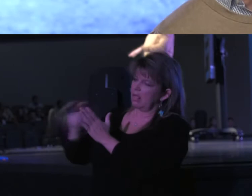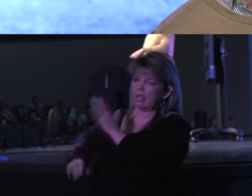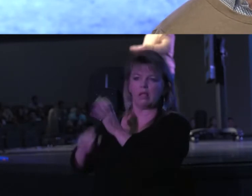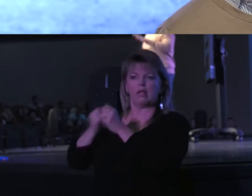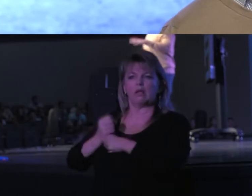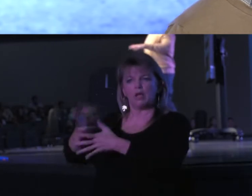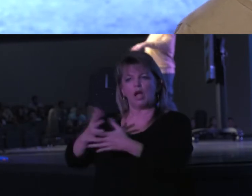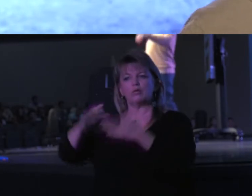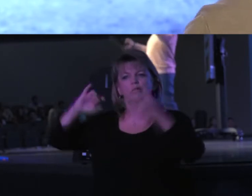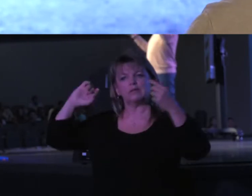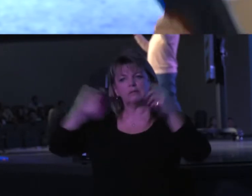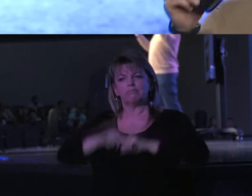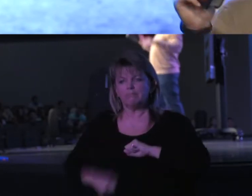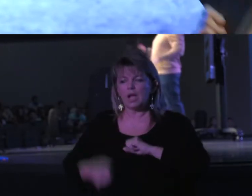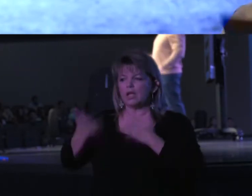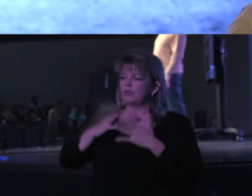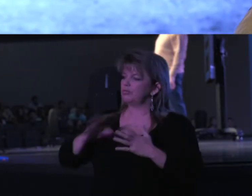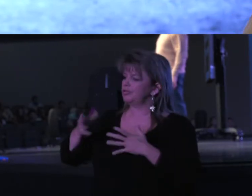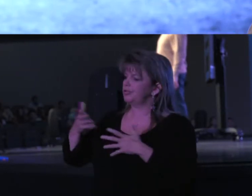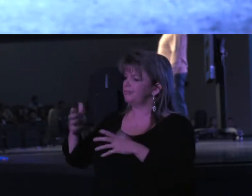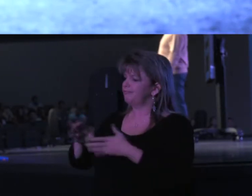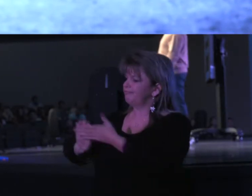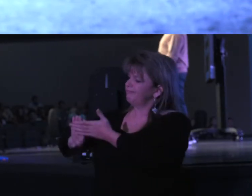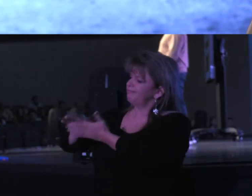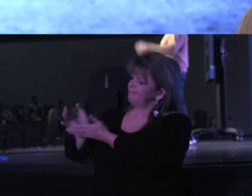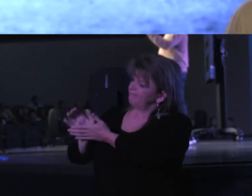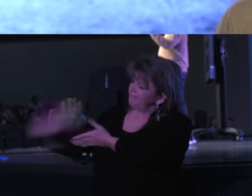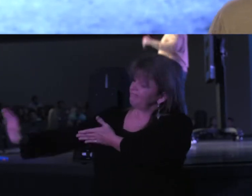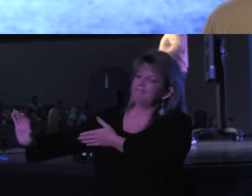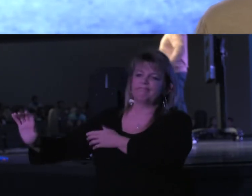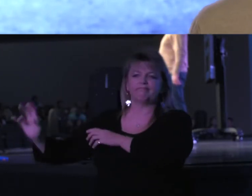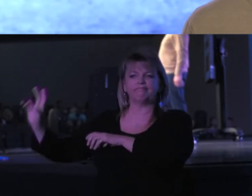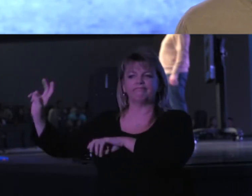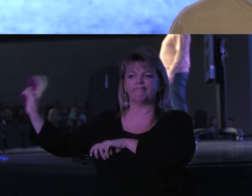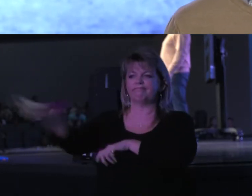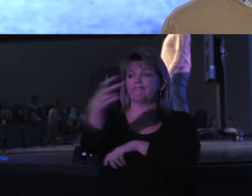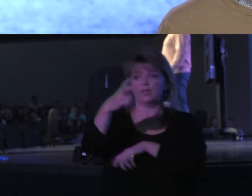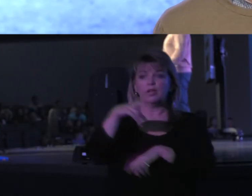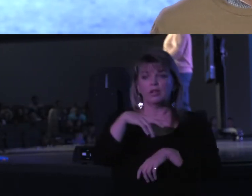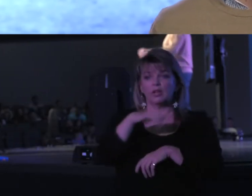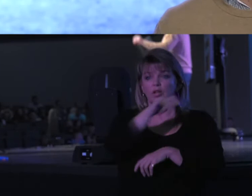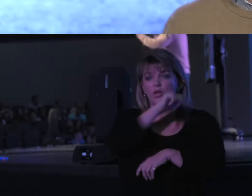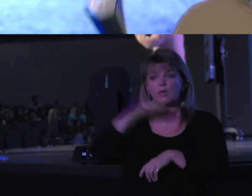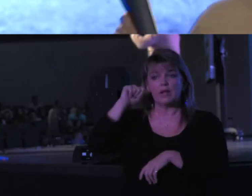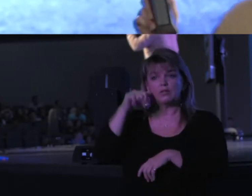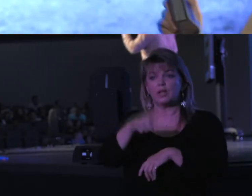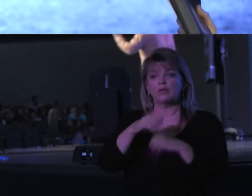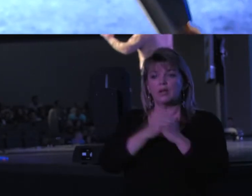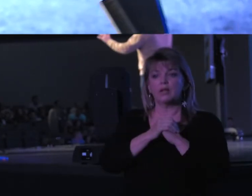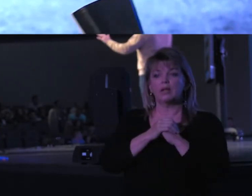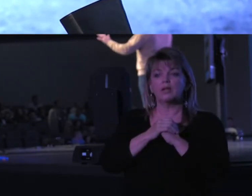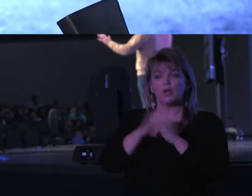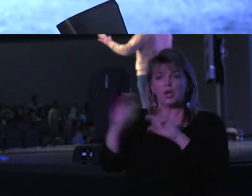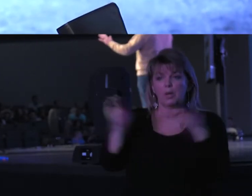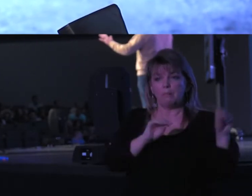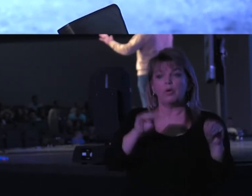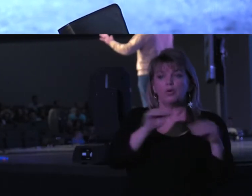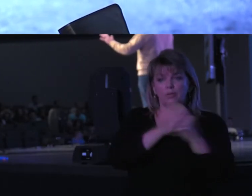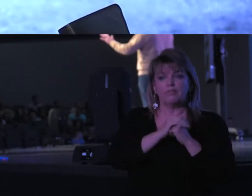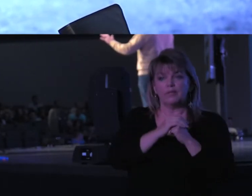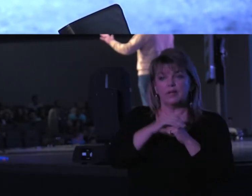to you and others, causes you to want to disown them and move to the desert. You can go to Arizona and move to the desert.